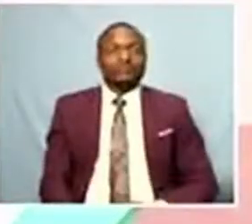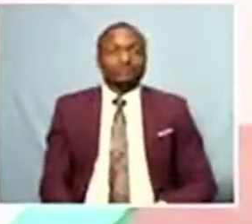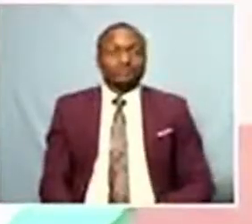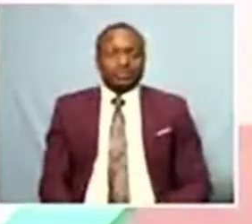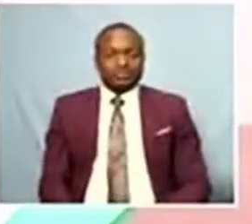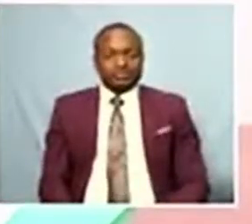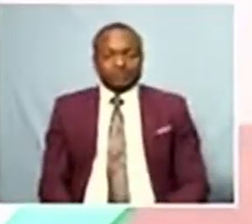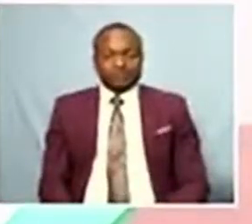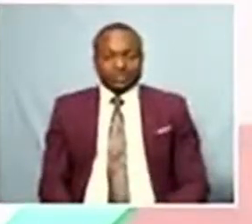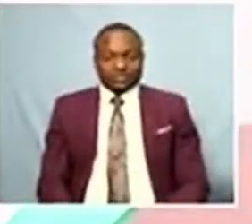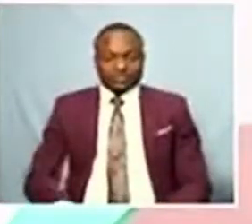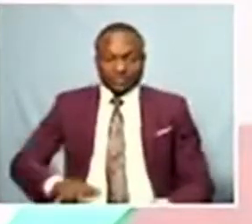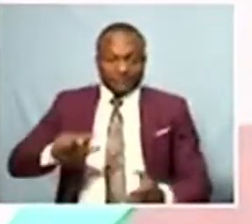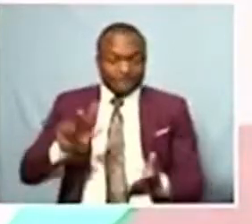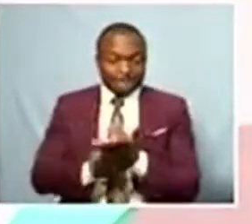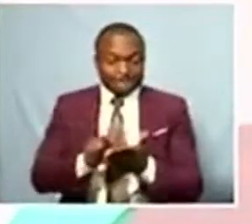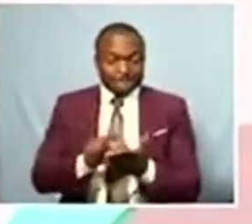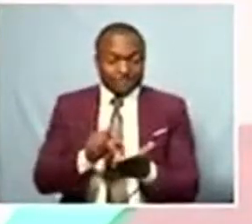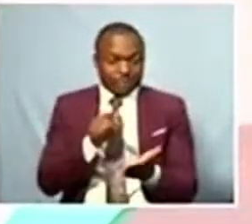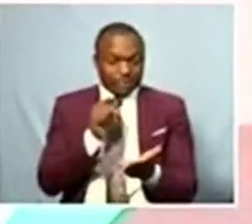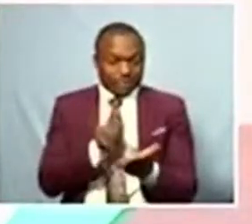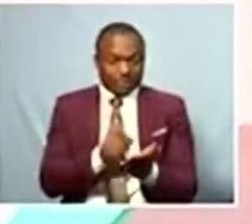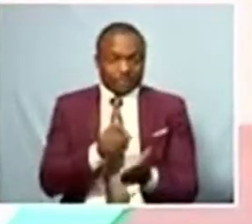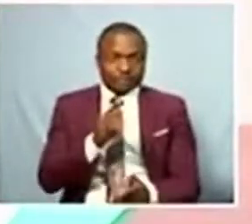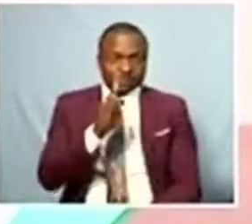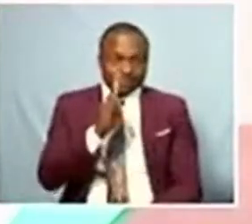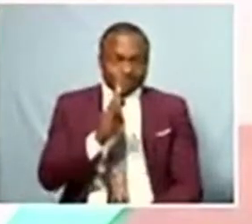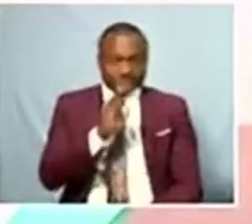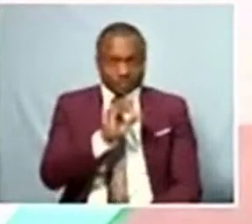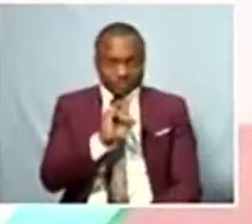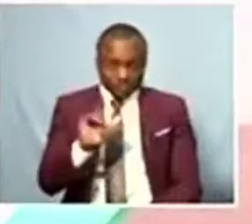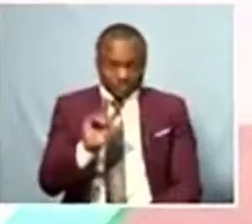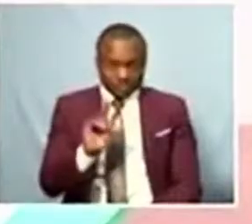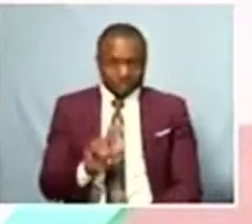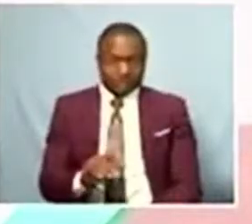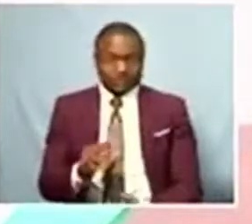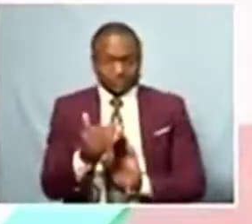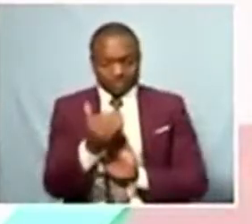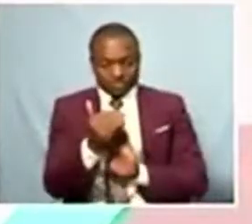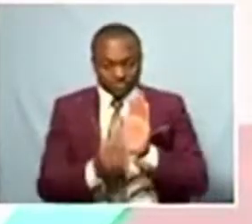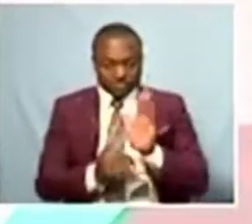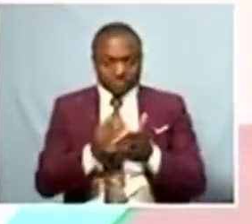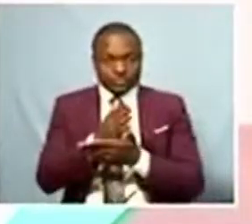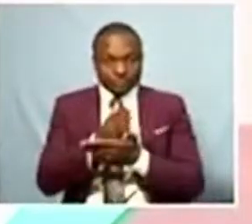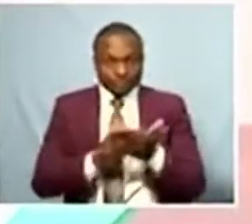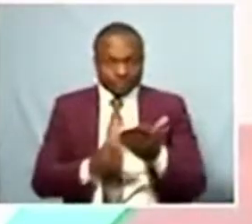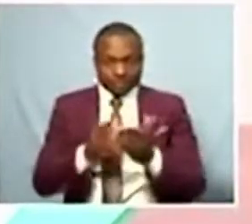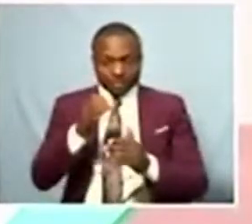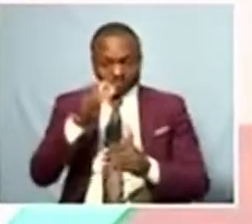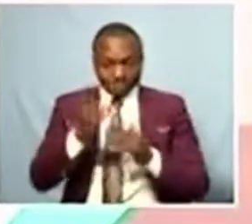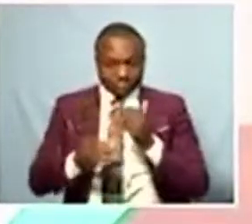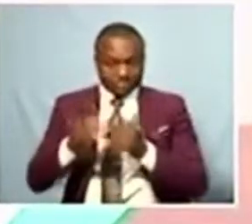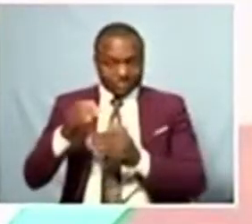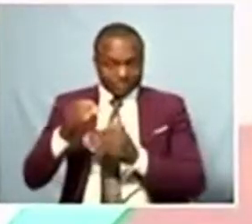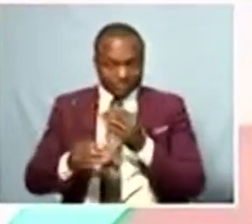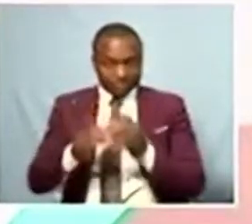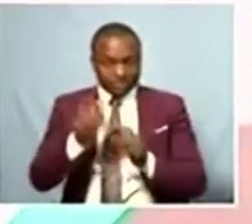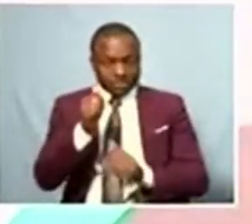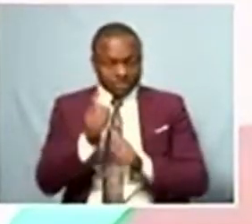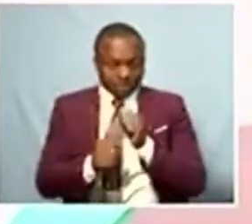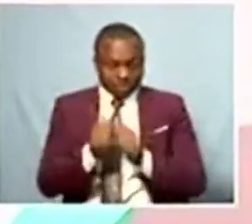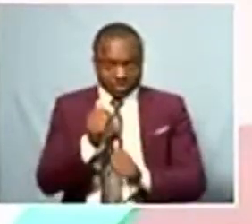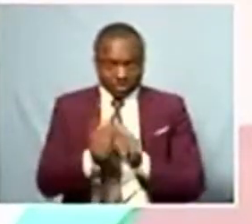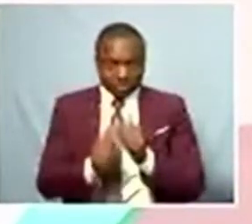Coming to the ramifications of the provisions of the bill, sir, the following are some of the clauses which